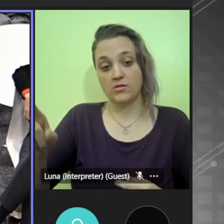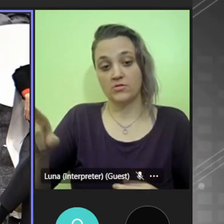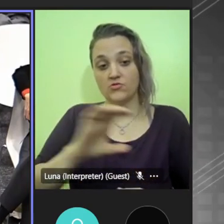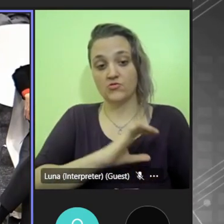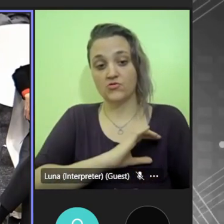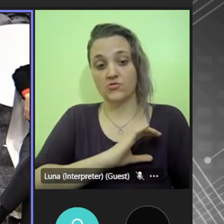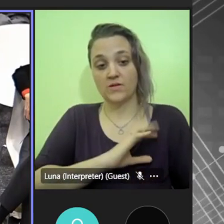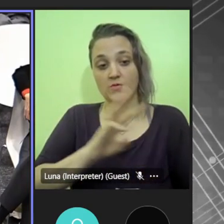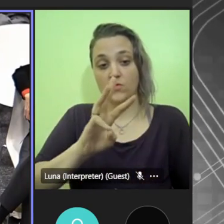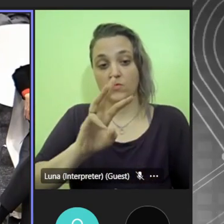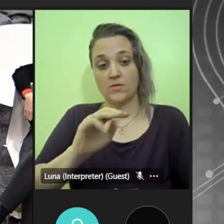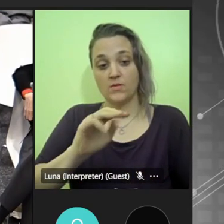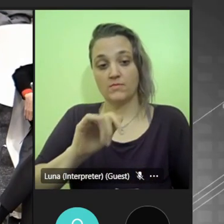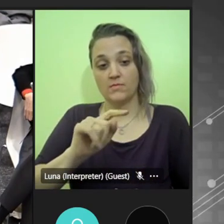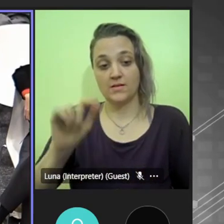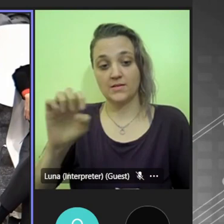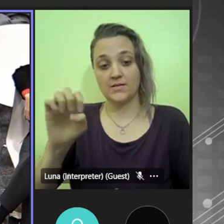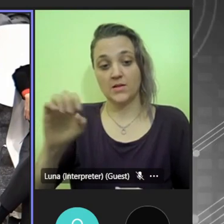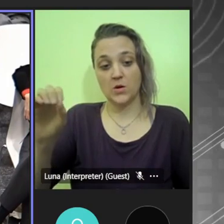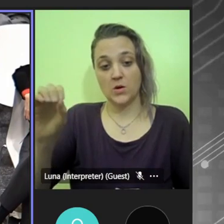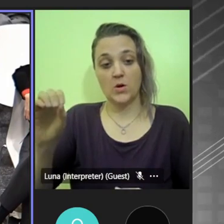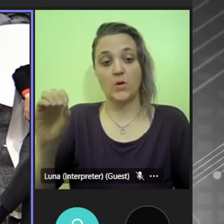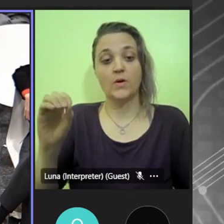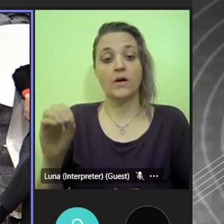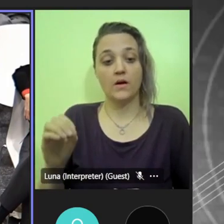Chair, Wmata CEO.